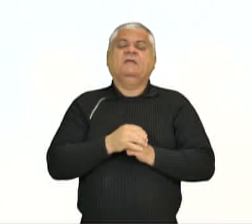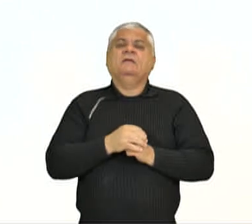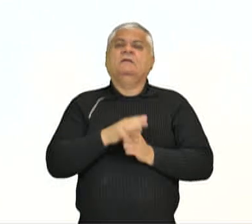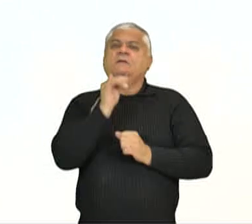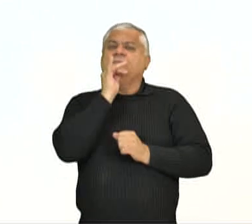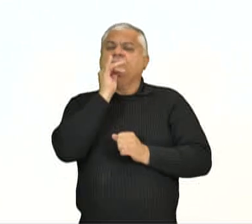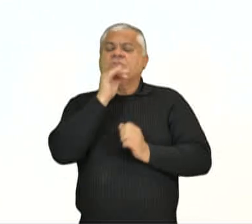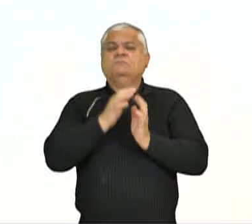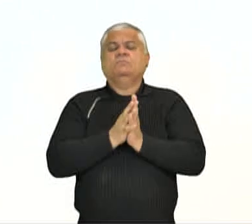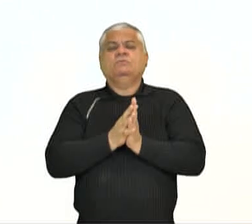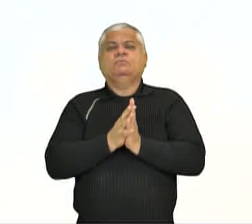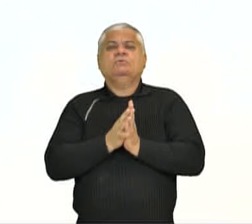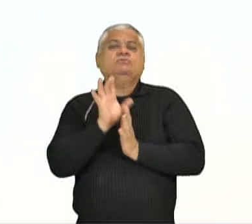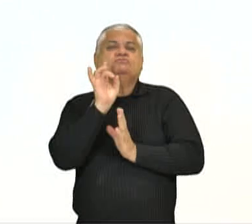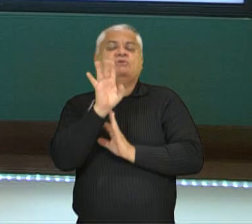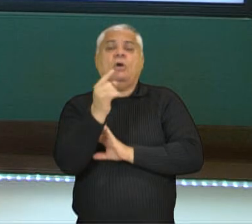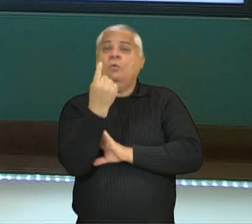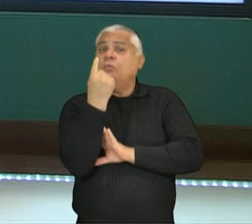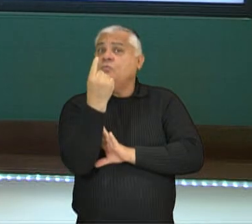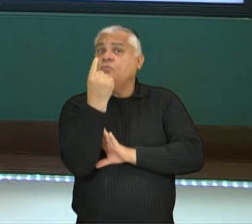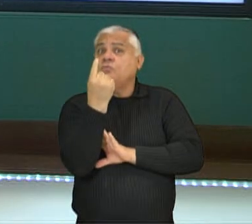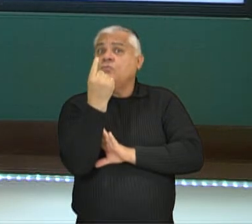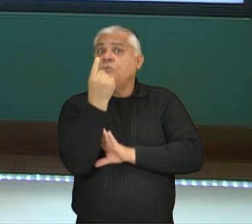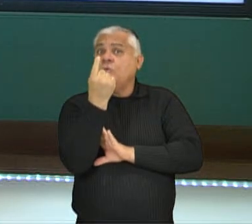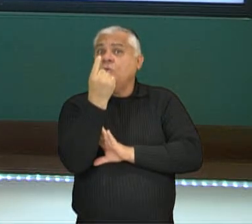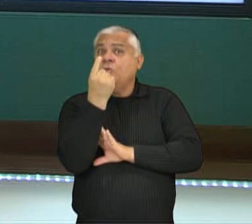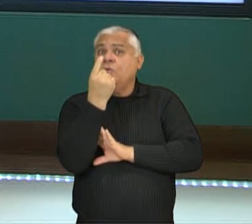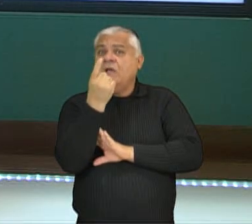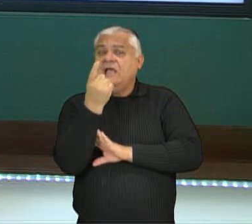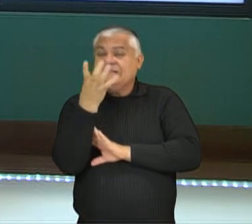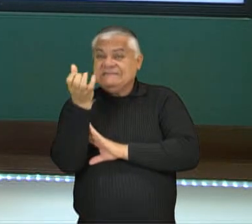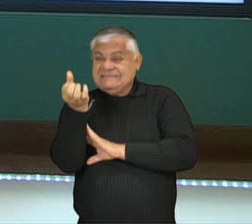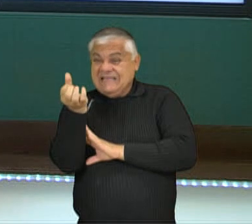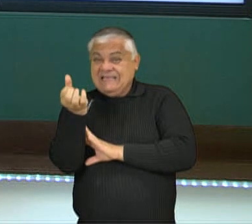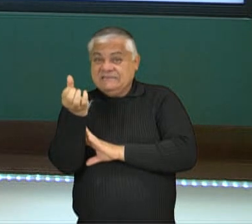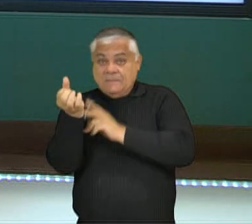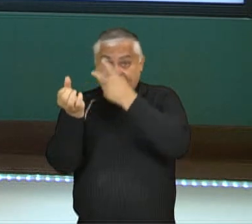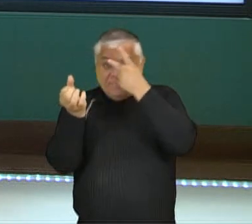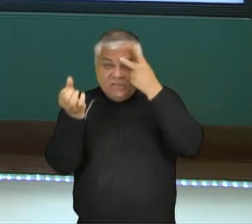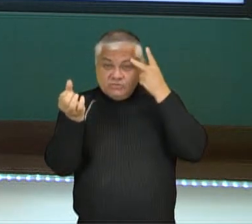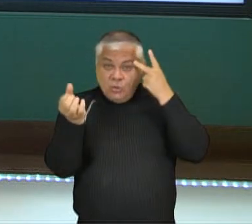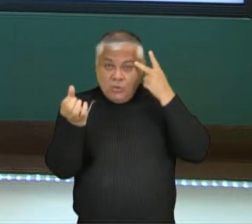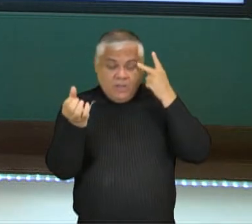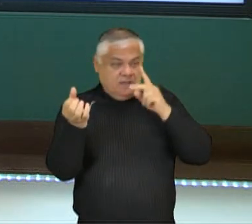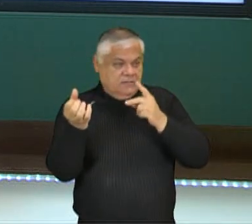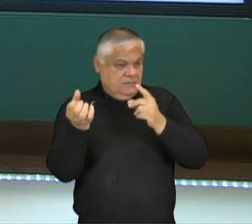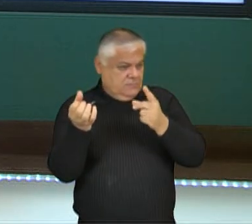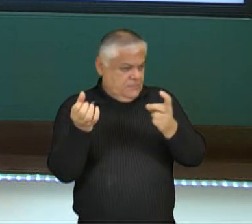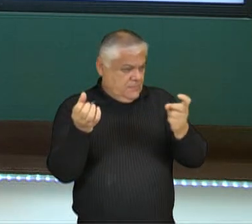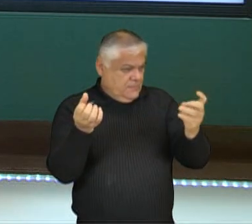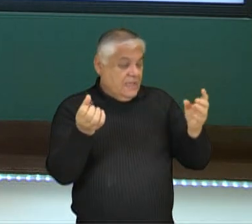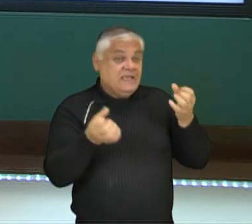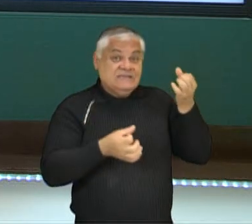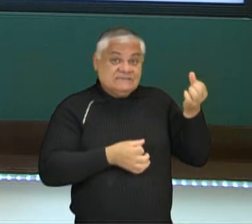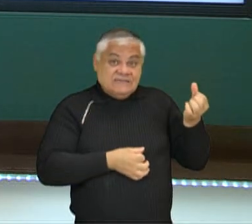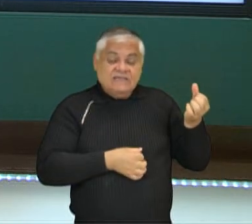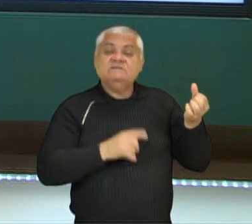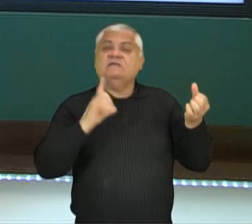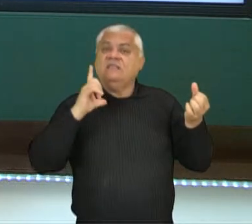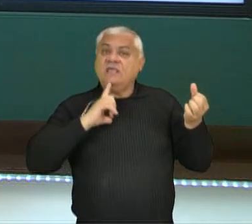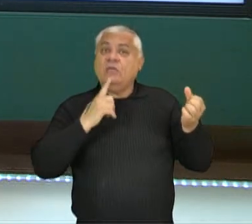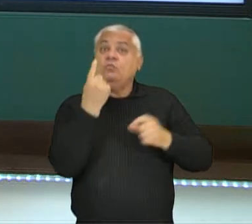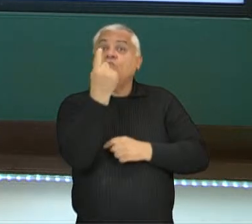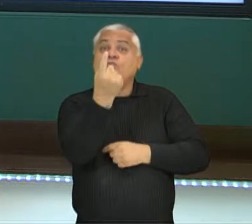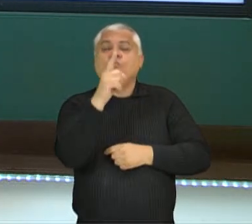né? Somente um em seis prisioneiros tem onde ficar, tem